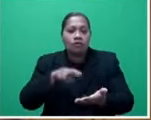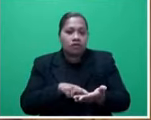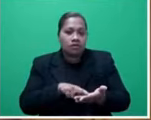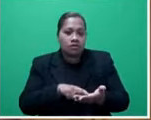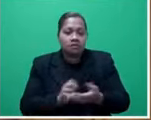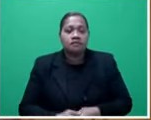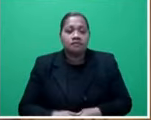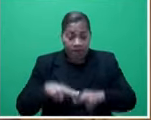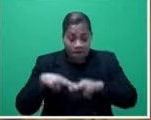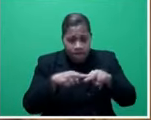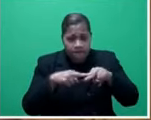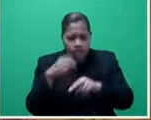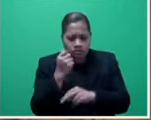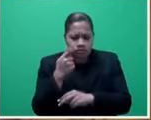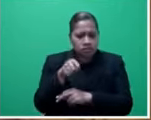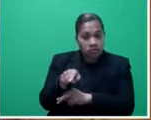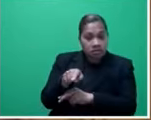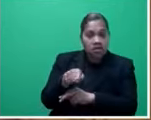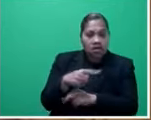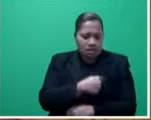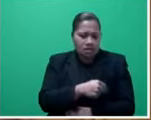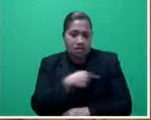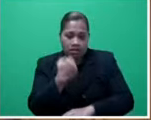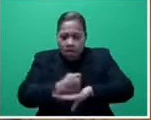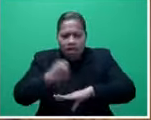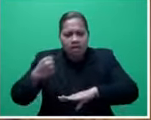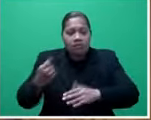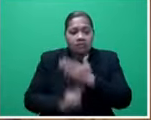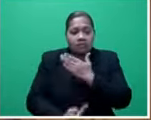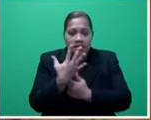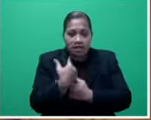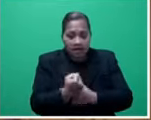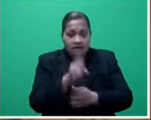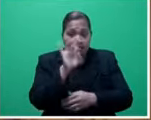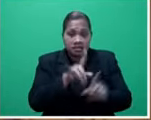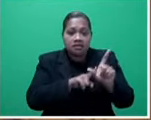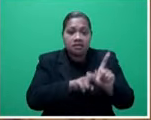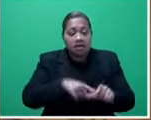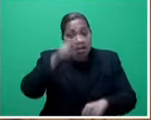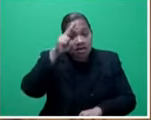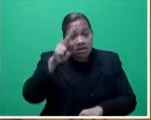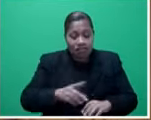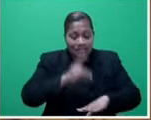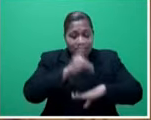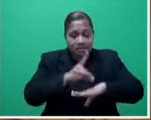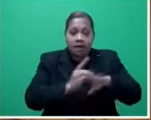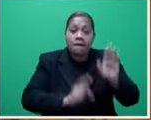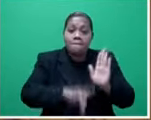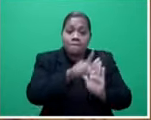Fiji, in recognizing the international and regional commitment, the government had developed a 10-year national disability